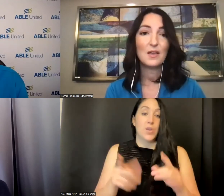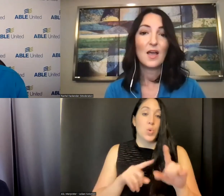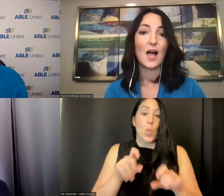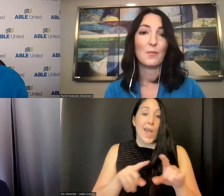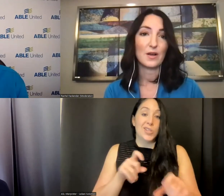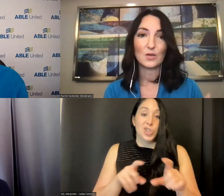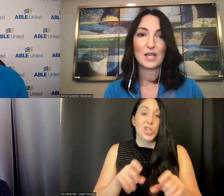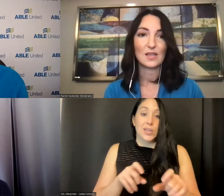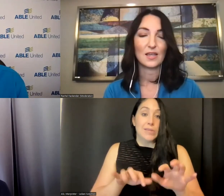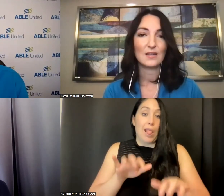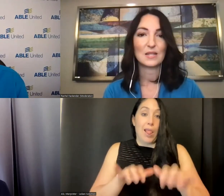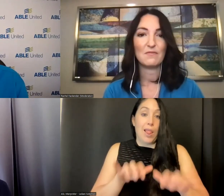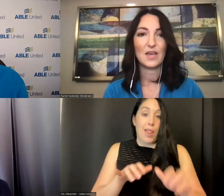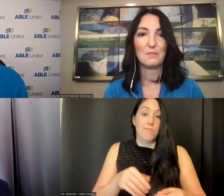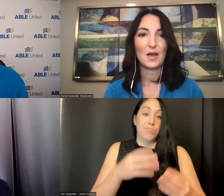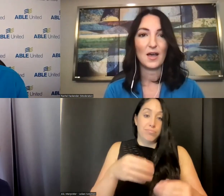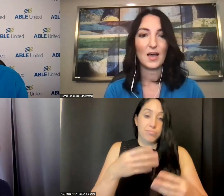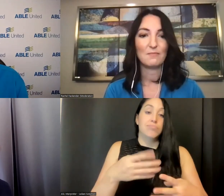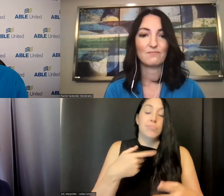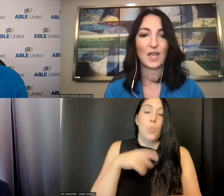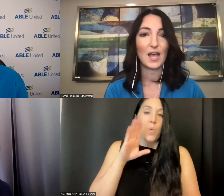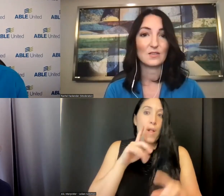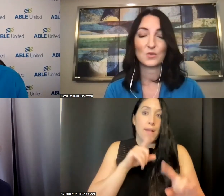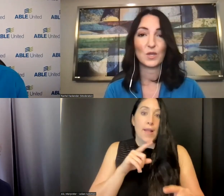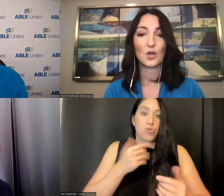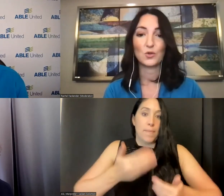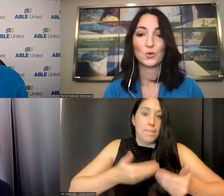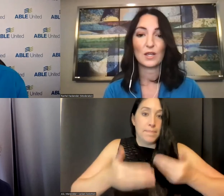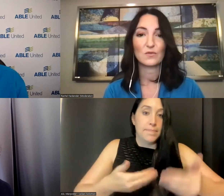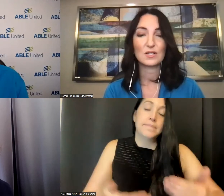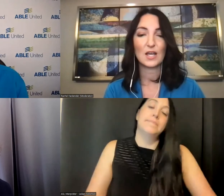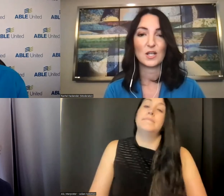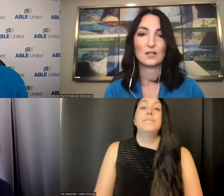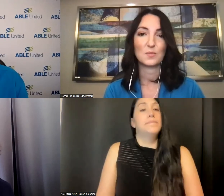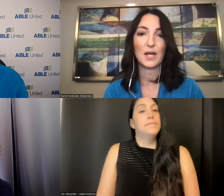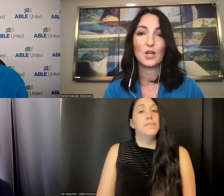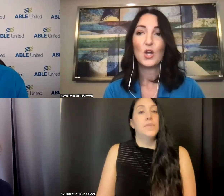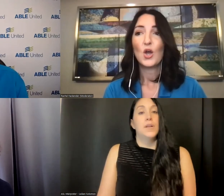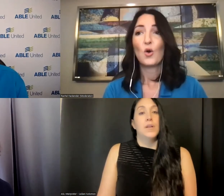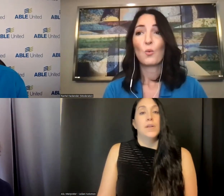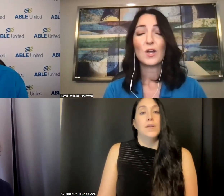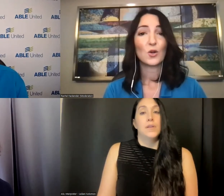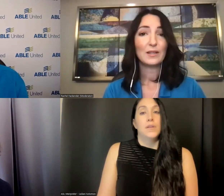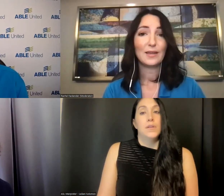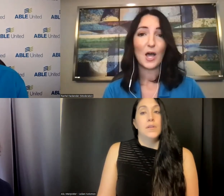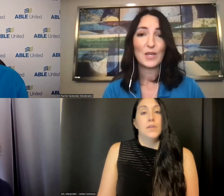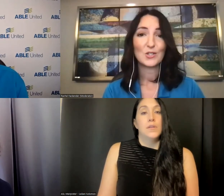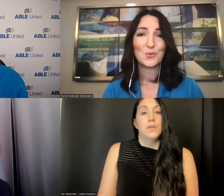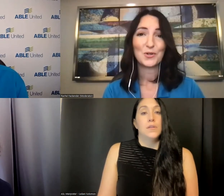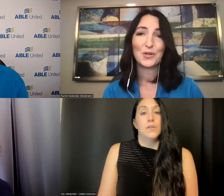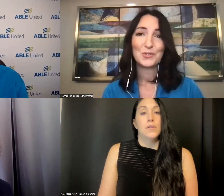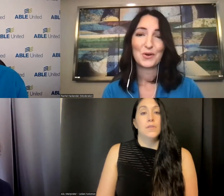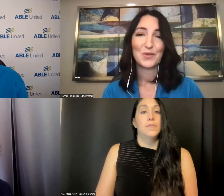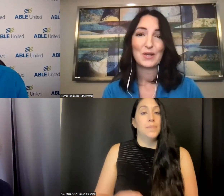time, but also taking again some of them as we go through each of our sessions. But we are quickly coming